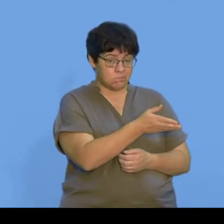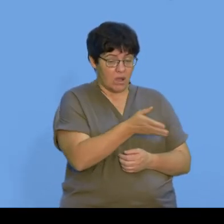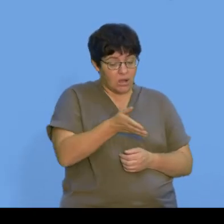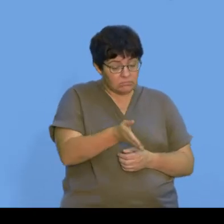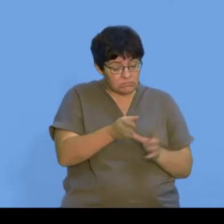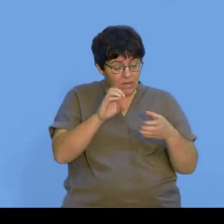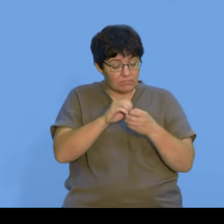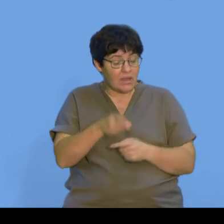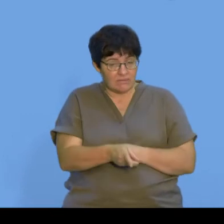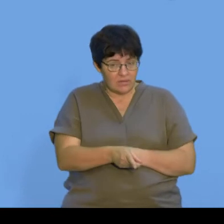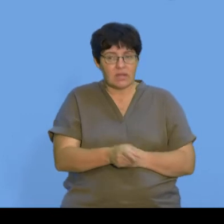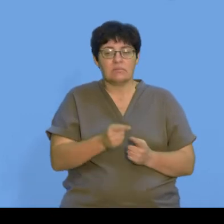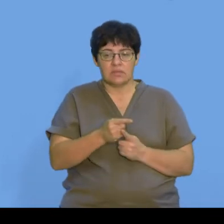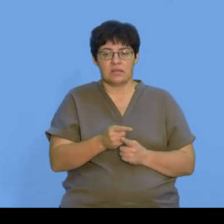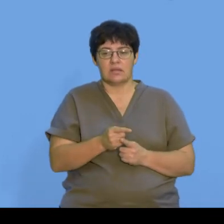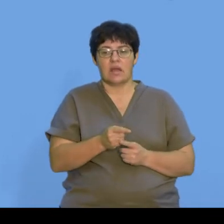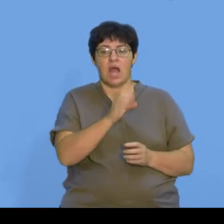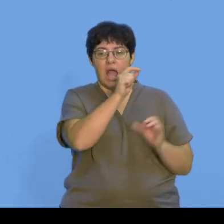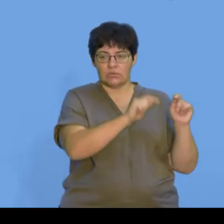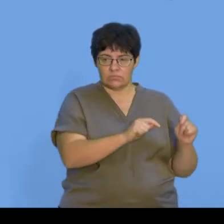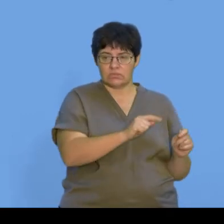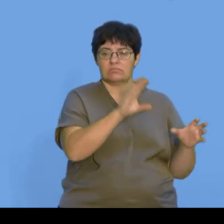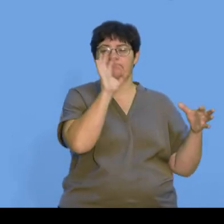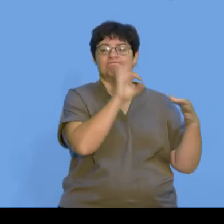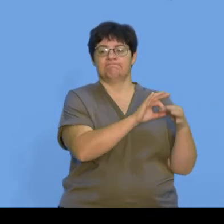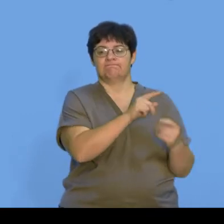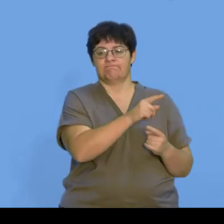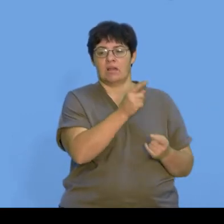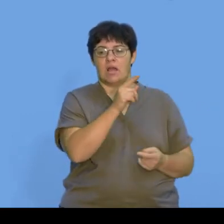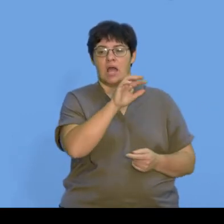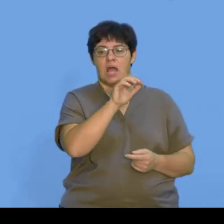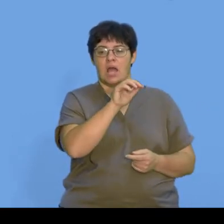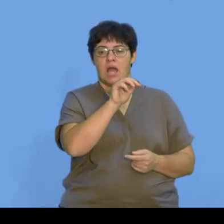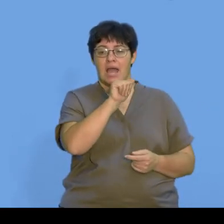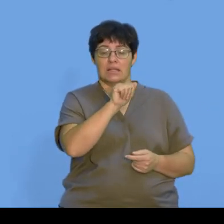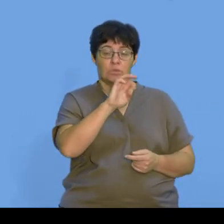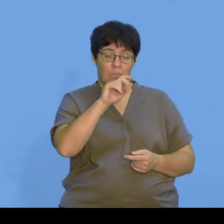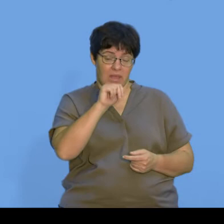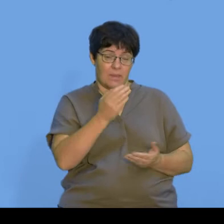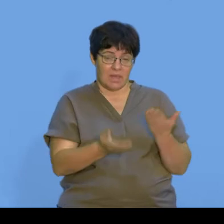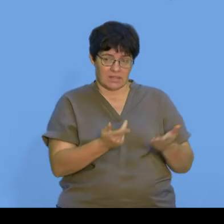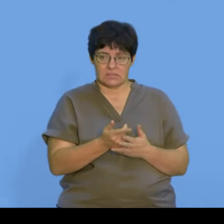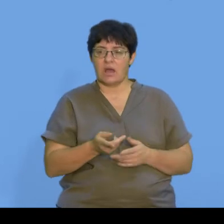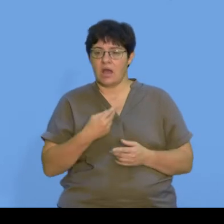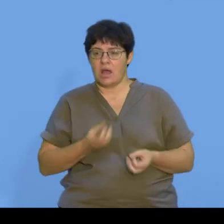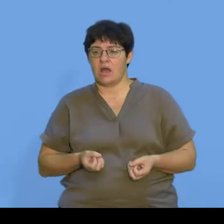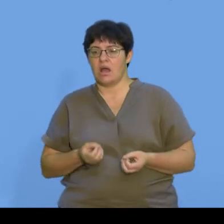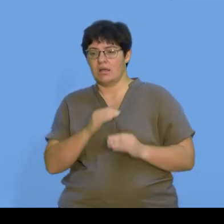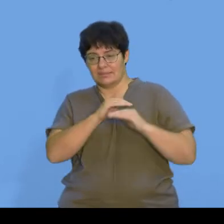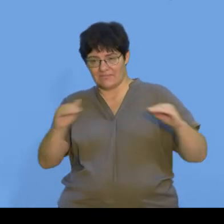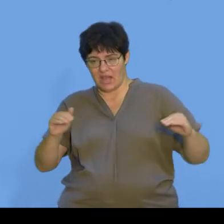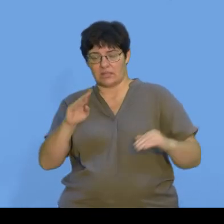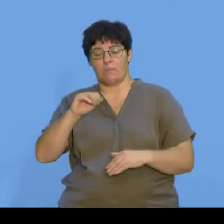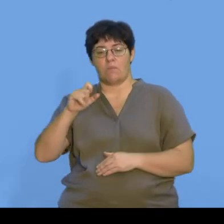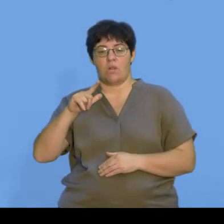ratio of atoms multiplied by the relative atomic mass divided by the molar mass expressed as a percentage. So if